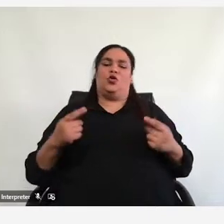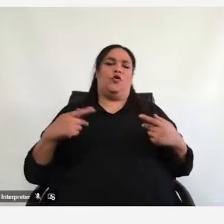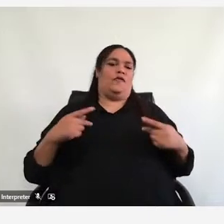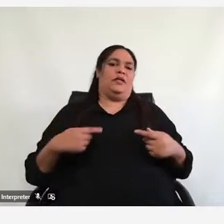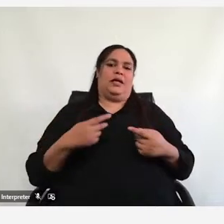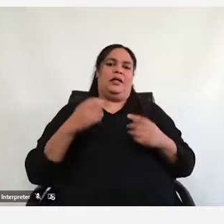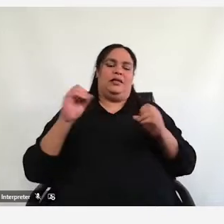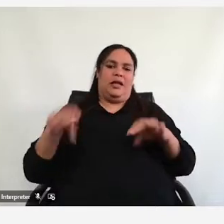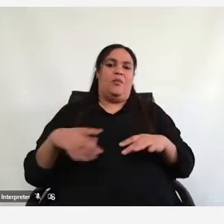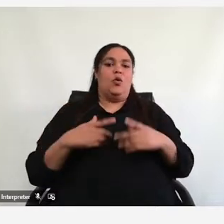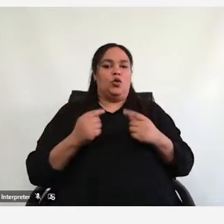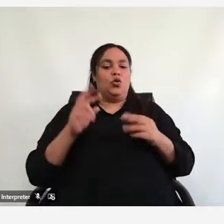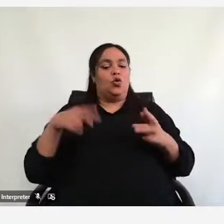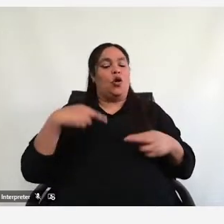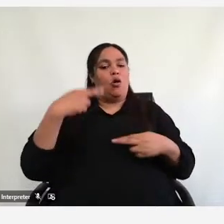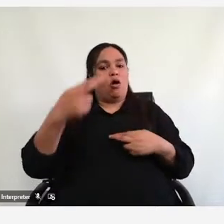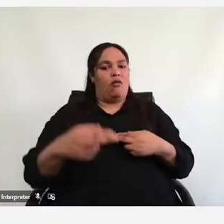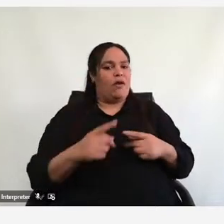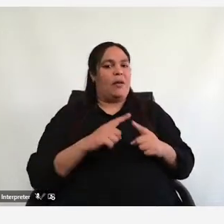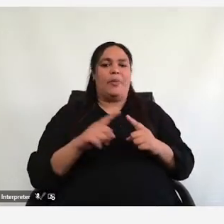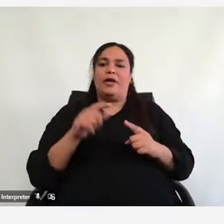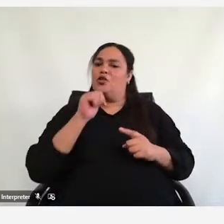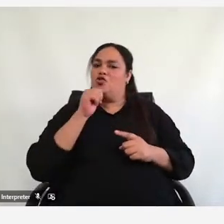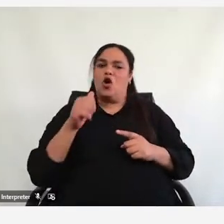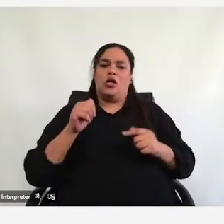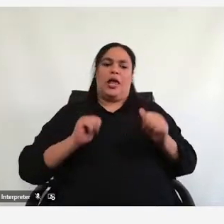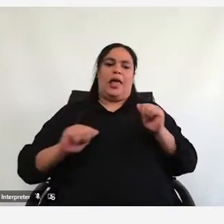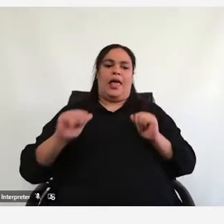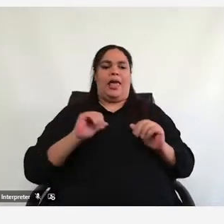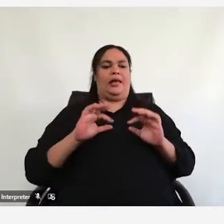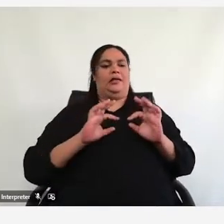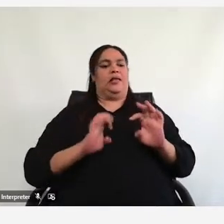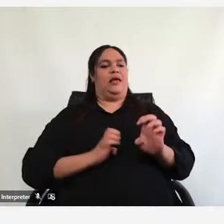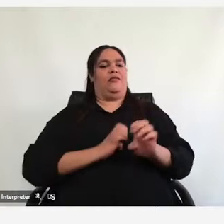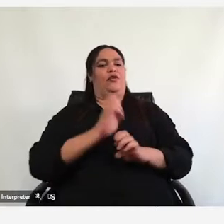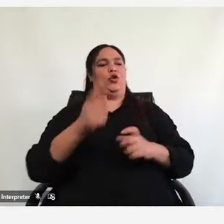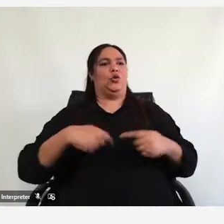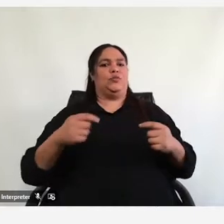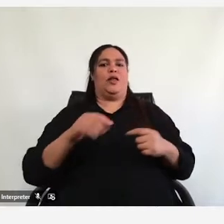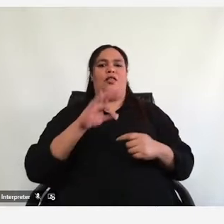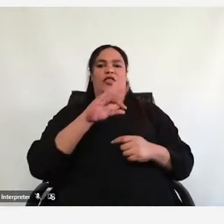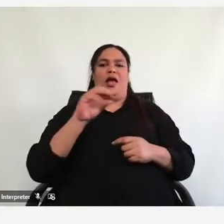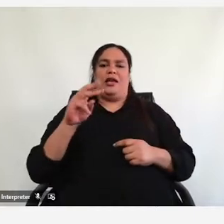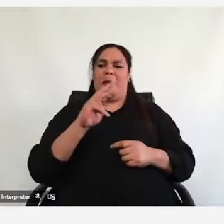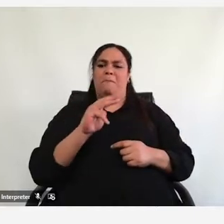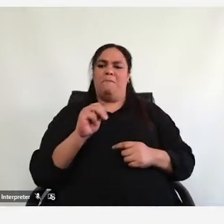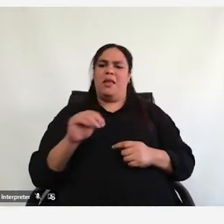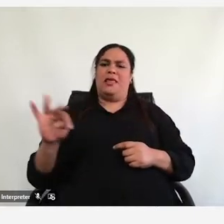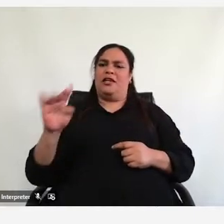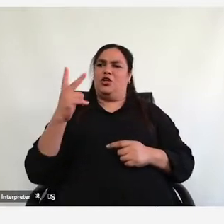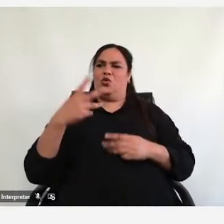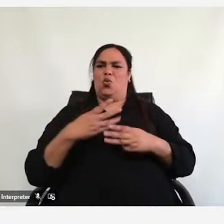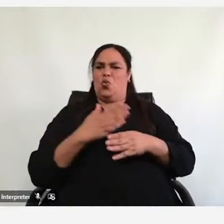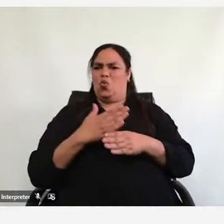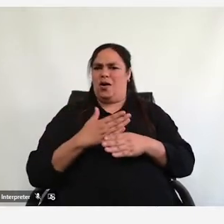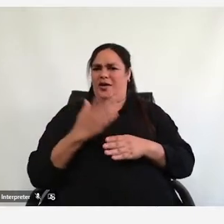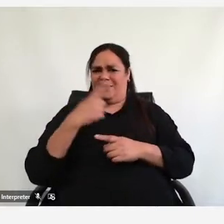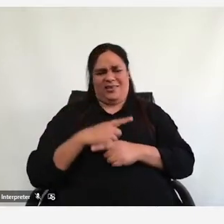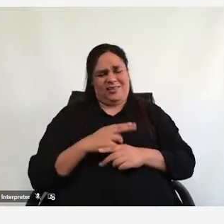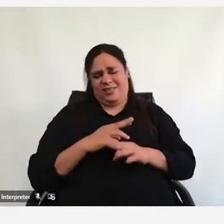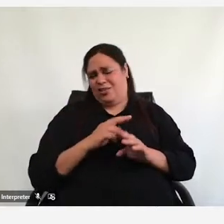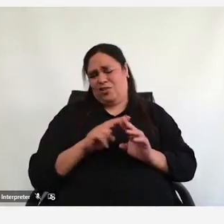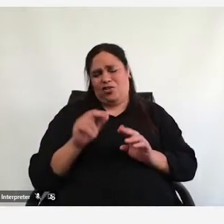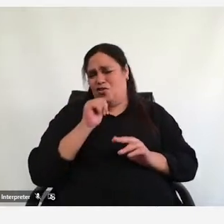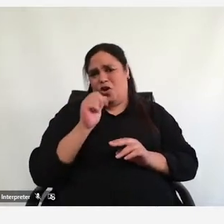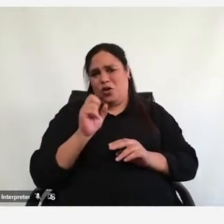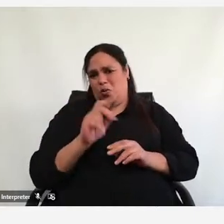We will do the rollovers, but we're not going to act like you can spend 300 million rand in 2 working days. It's not okay.